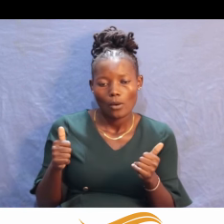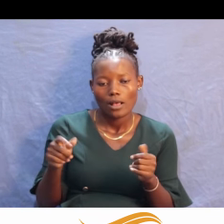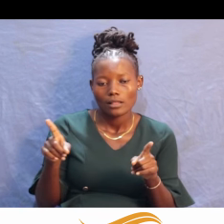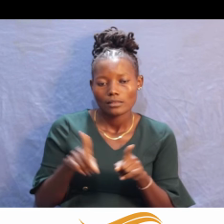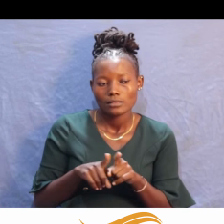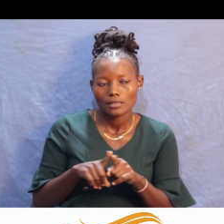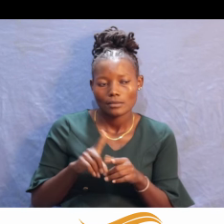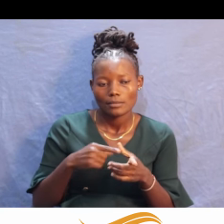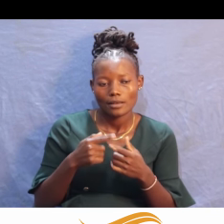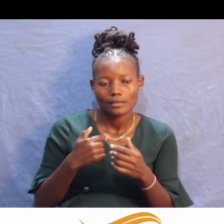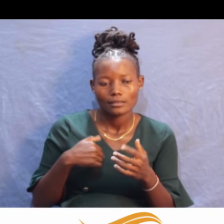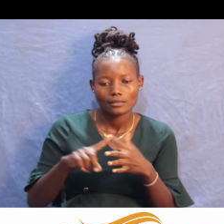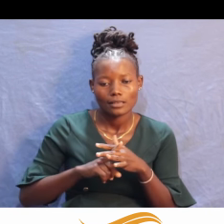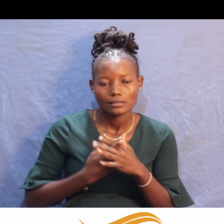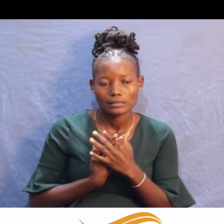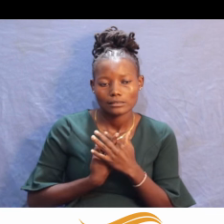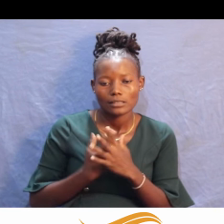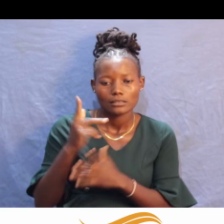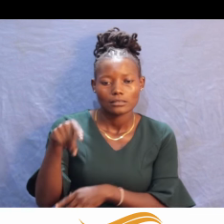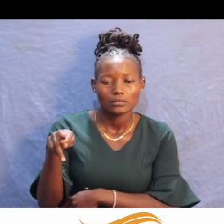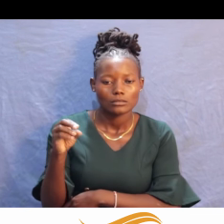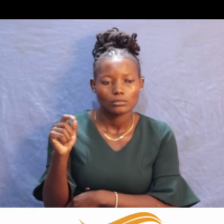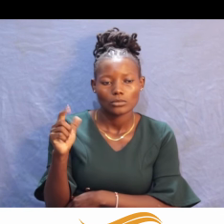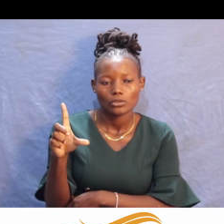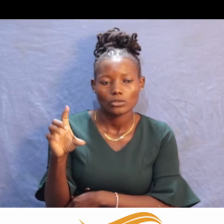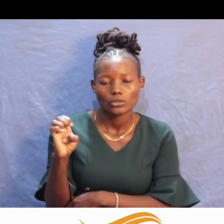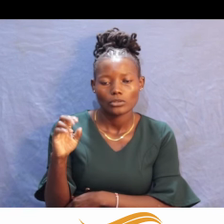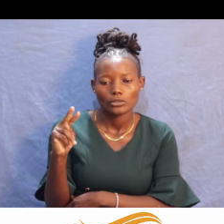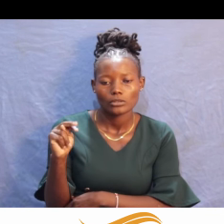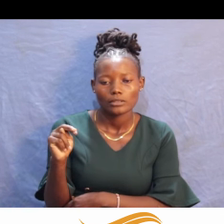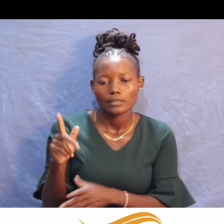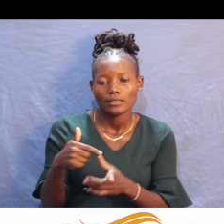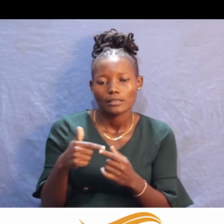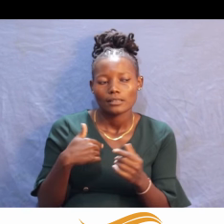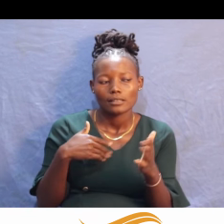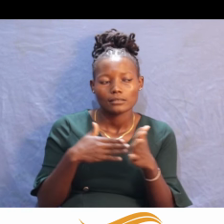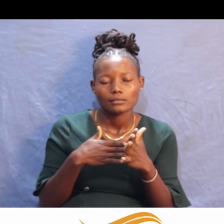I'm going to start burning protein, and then I will stop. I will poop out.